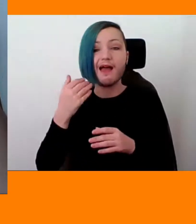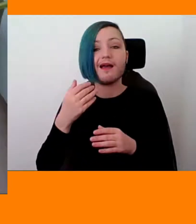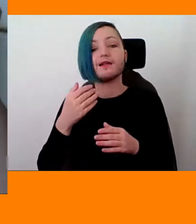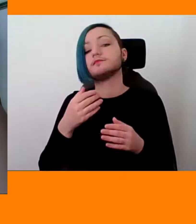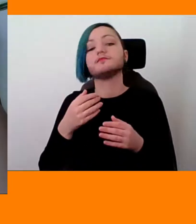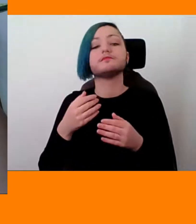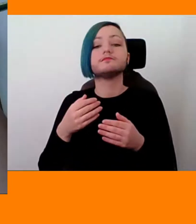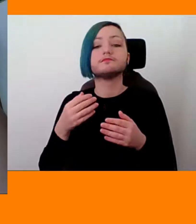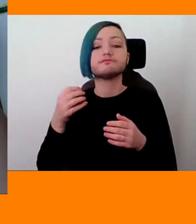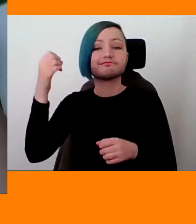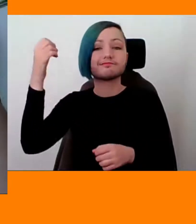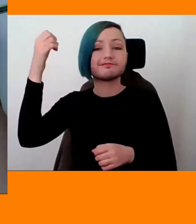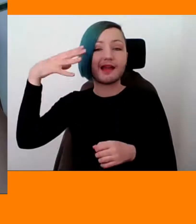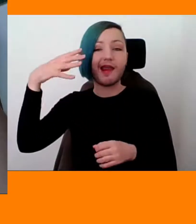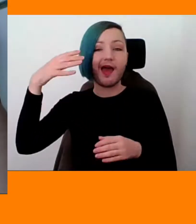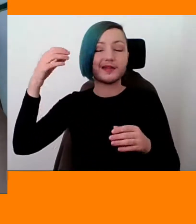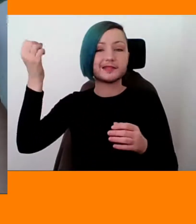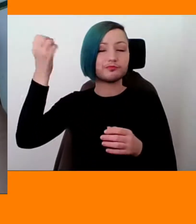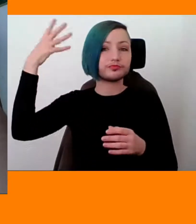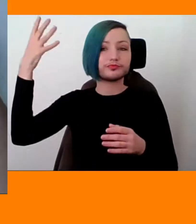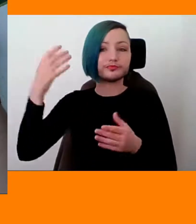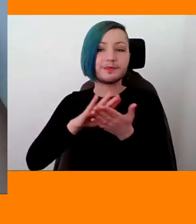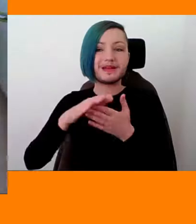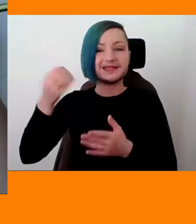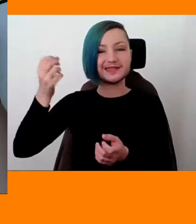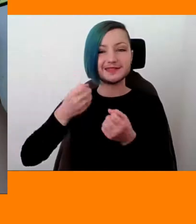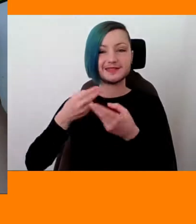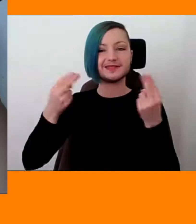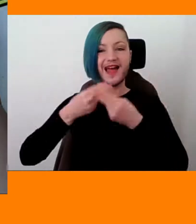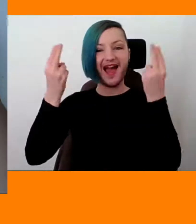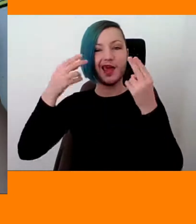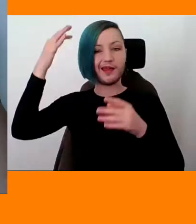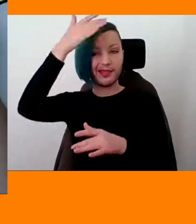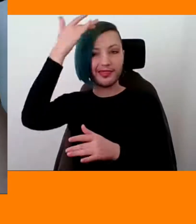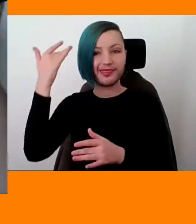sharp flicks in a downwards motion.